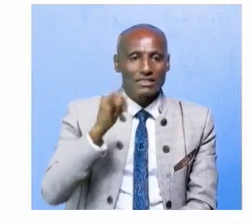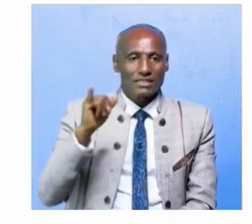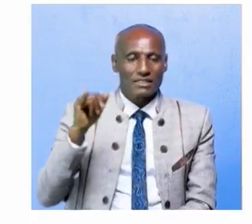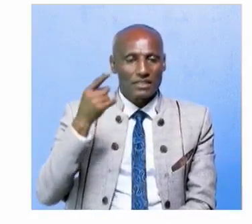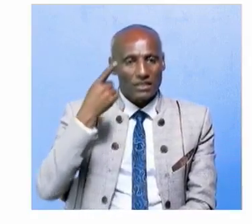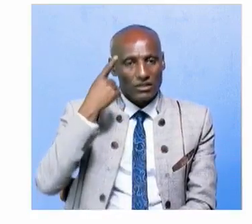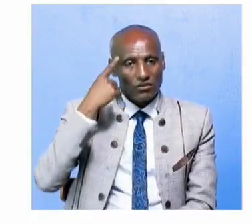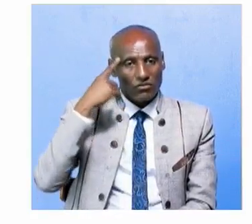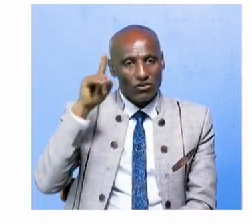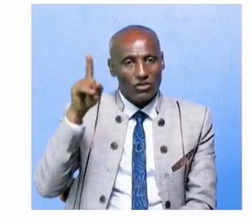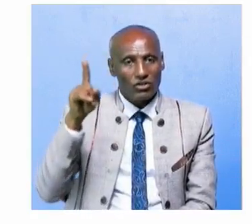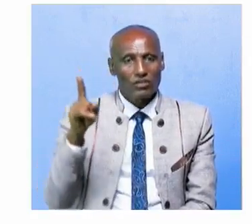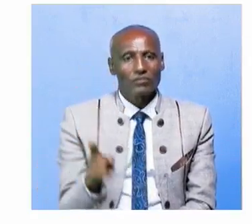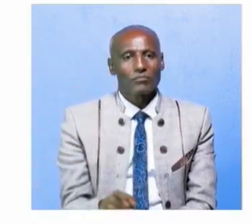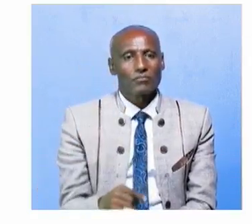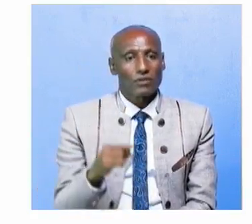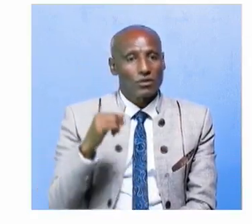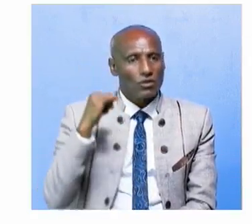for